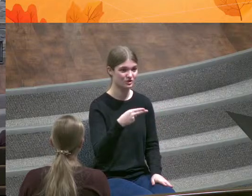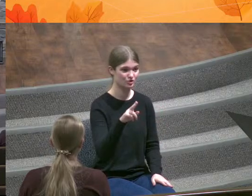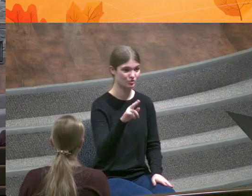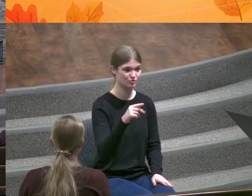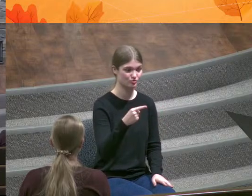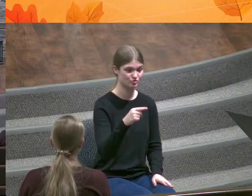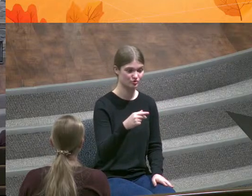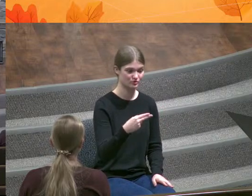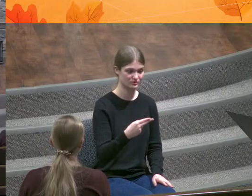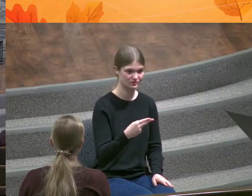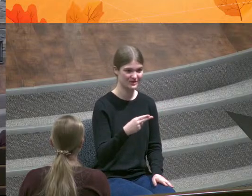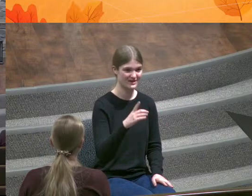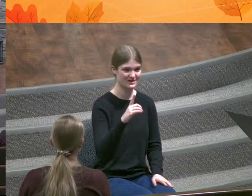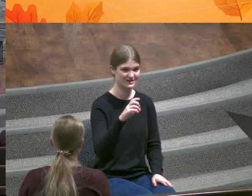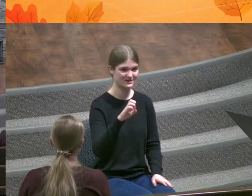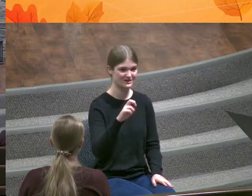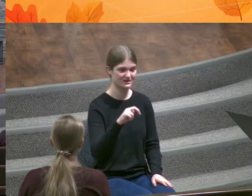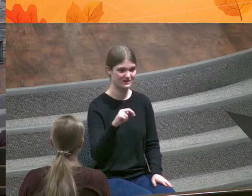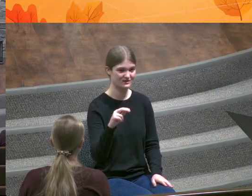says,